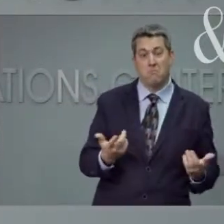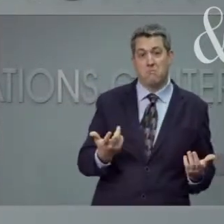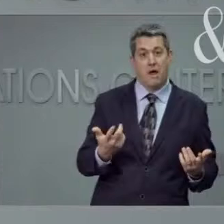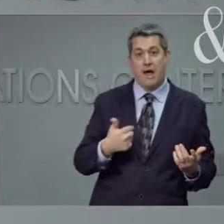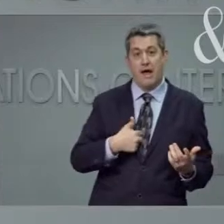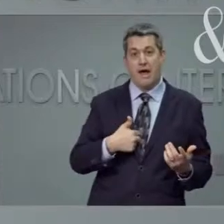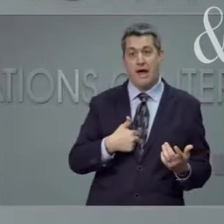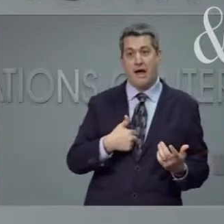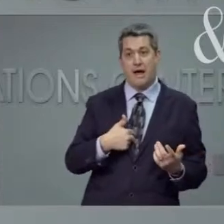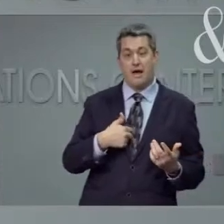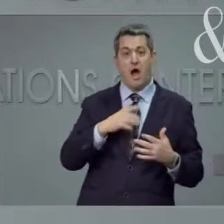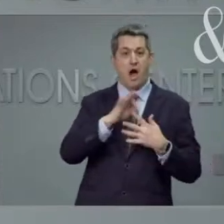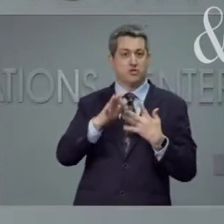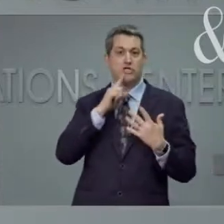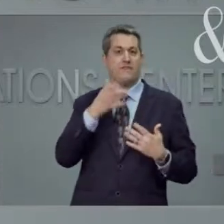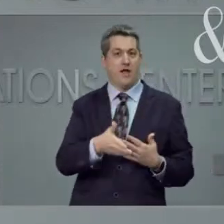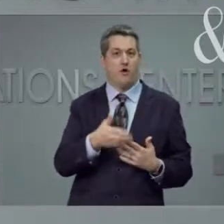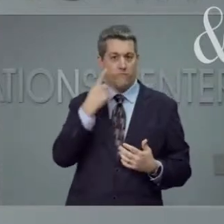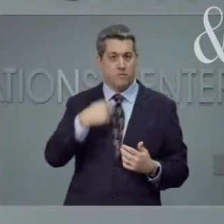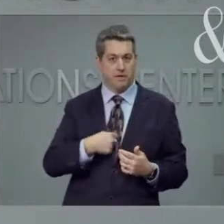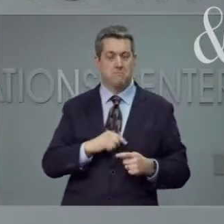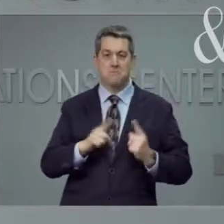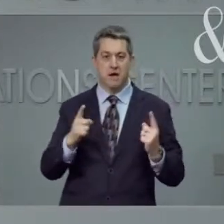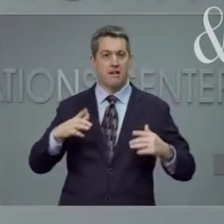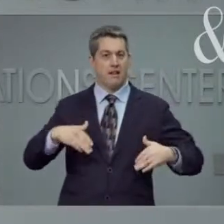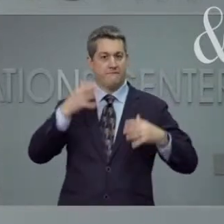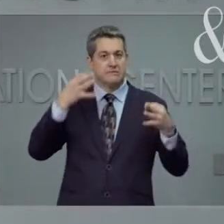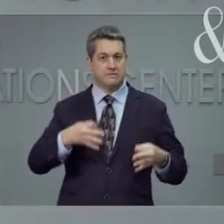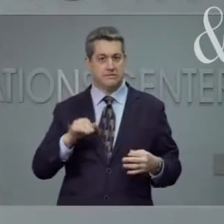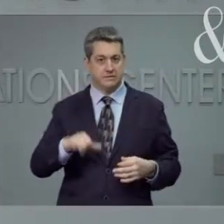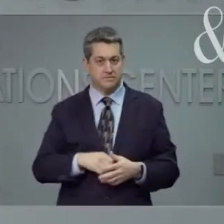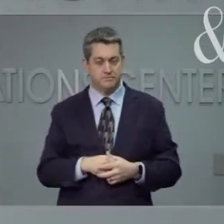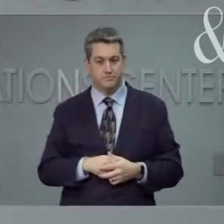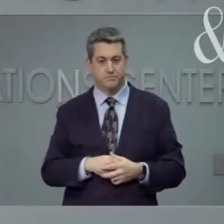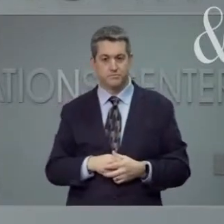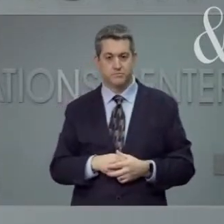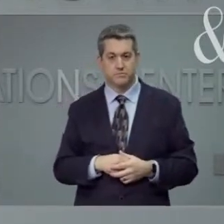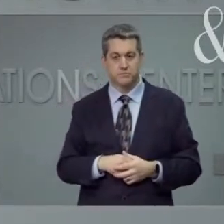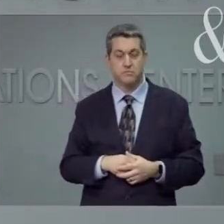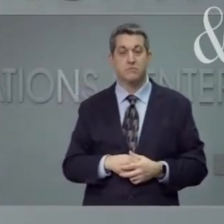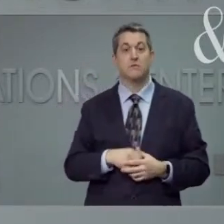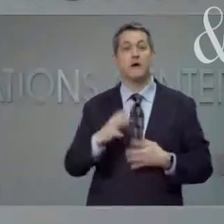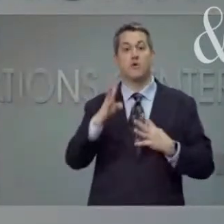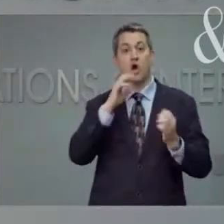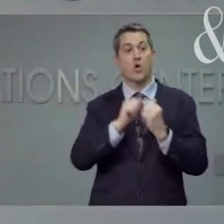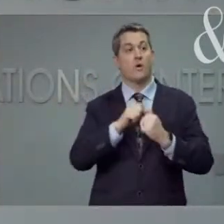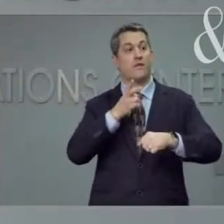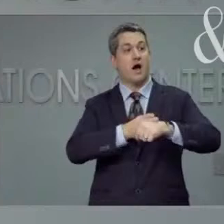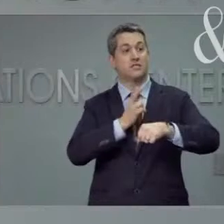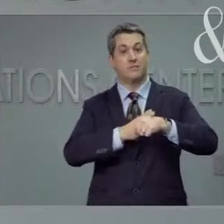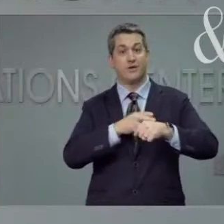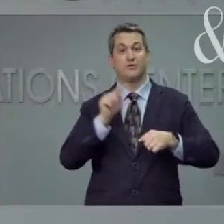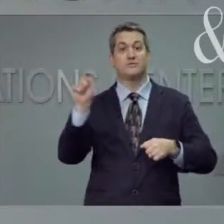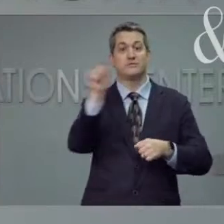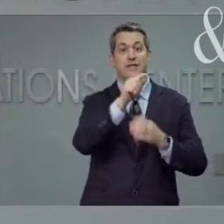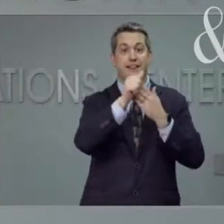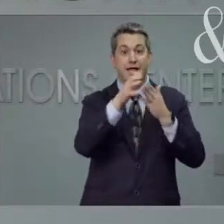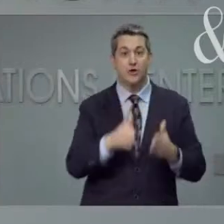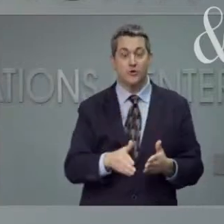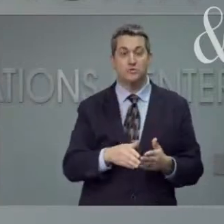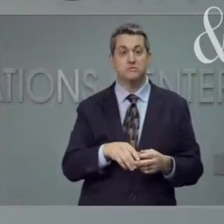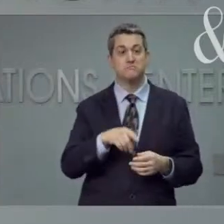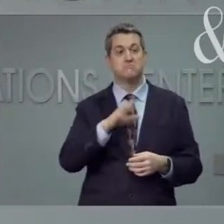one more time too, in talking with those healthcare leaders, they are managing their hospital space, their ICU